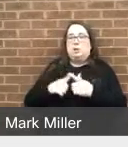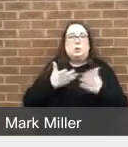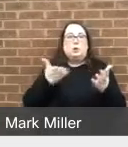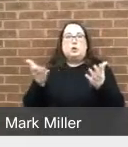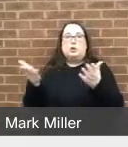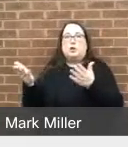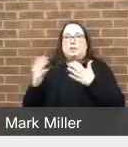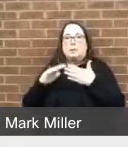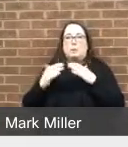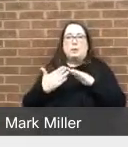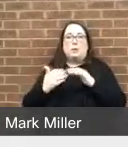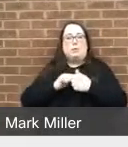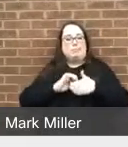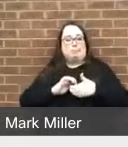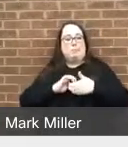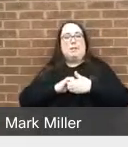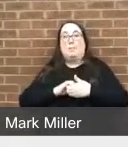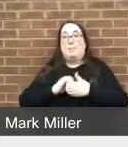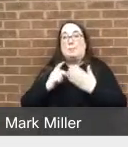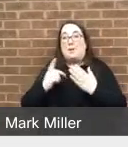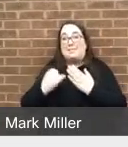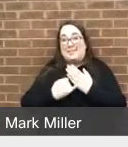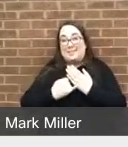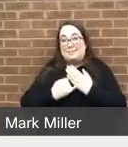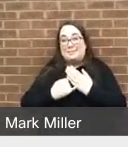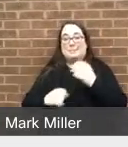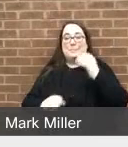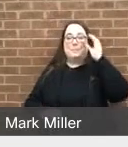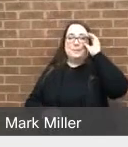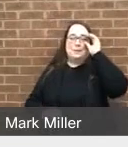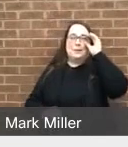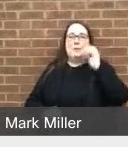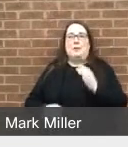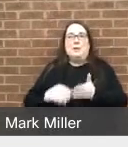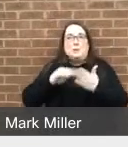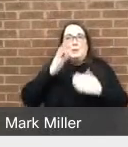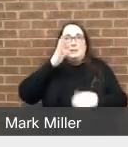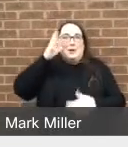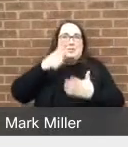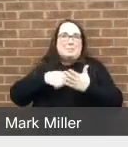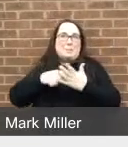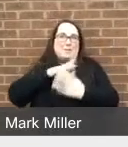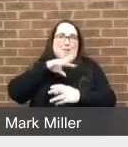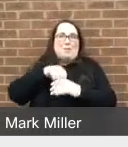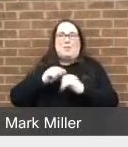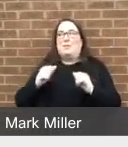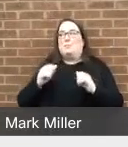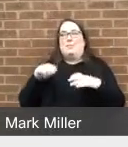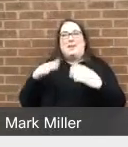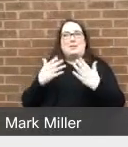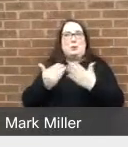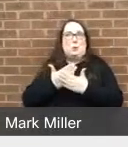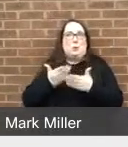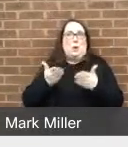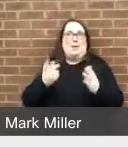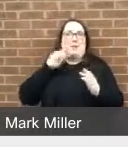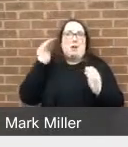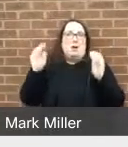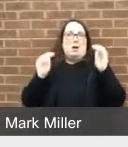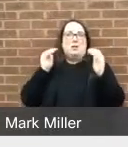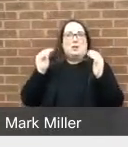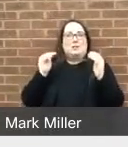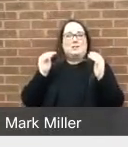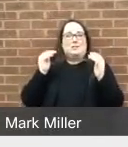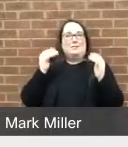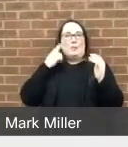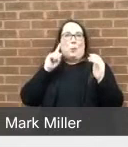through collaborative projects. It even gets students' parents involved, which provides a new channel for adults of different backgrounds to